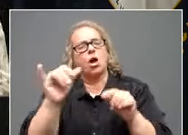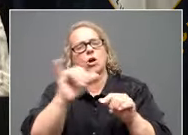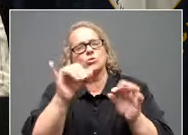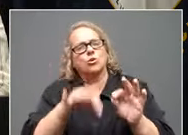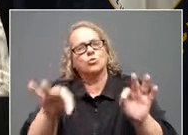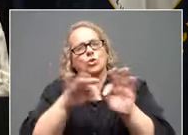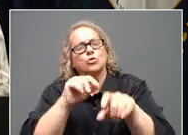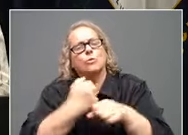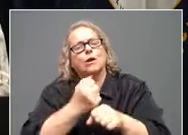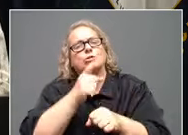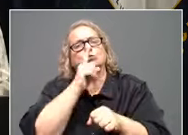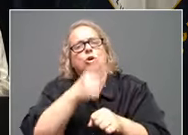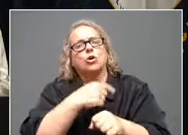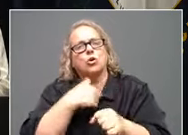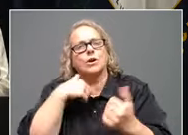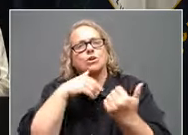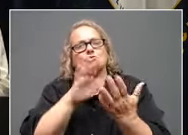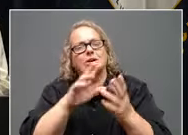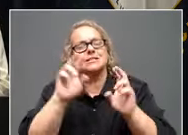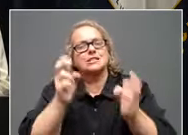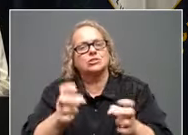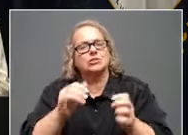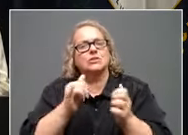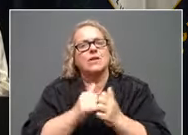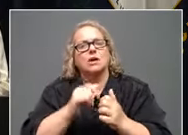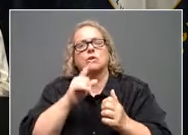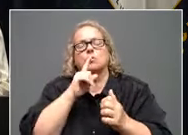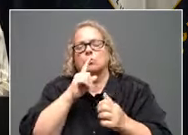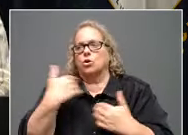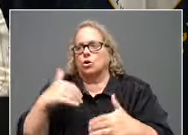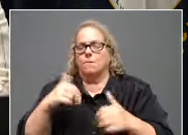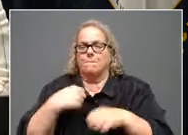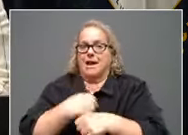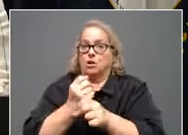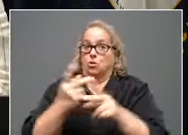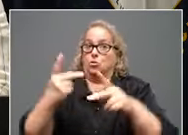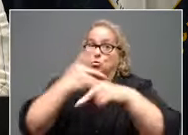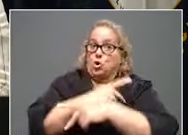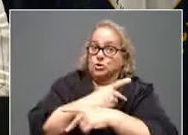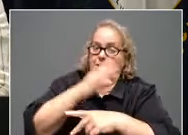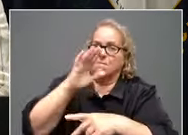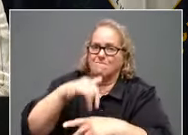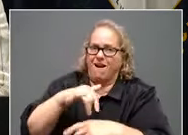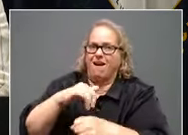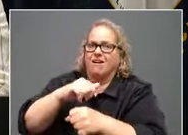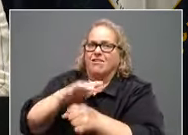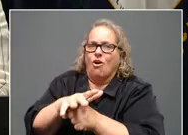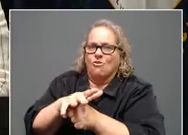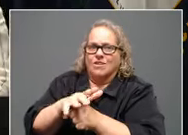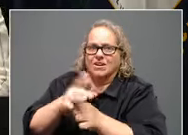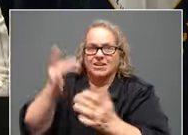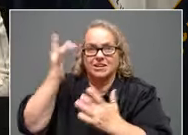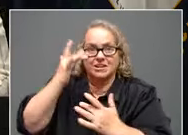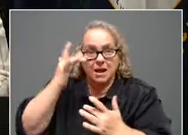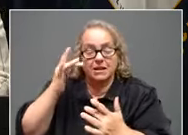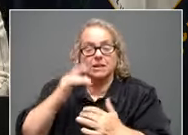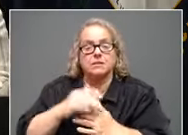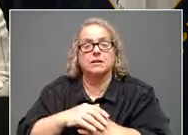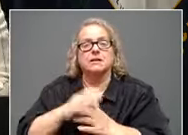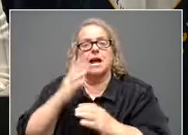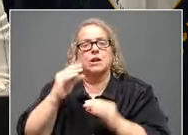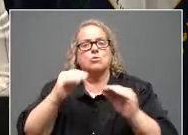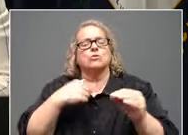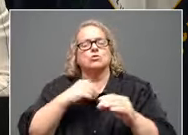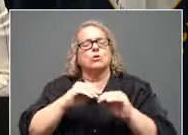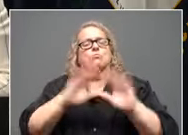we address the issues that were exacerbated by the pandemic and to move us forward into a brighter future. So I want to say congratulations